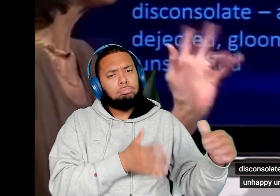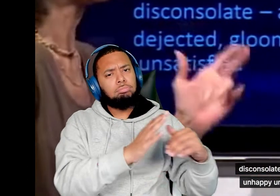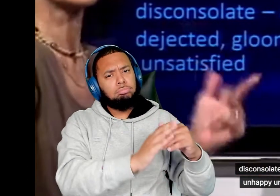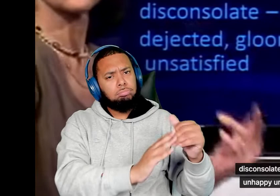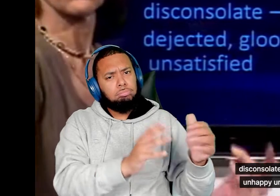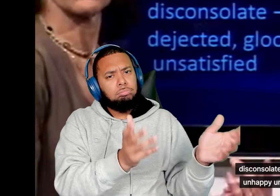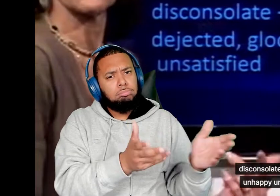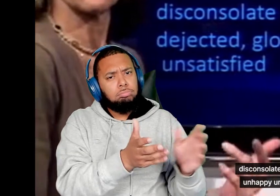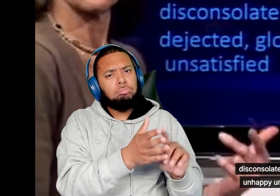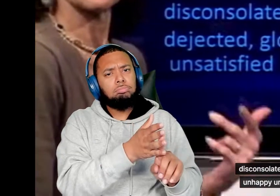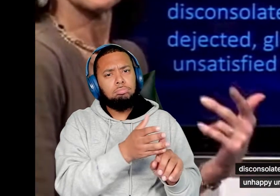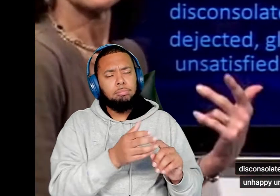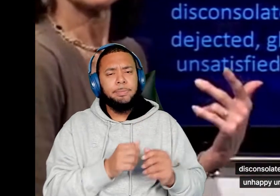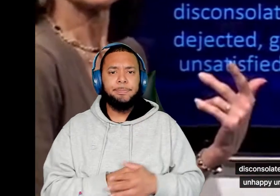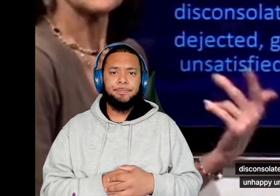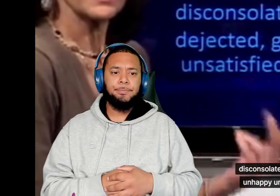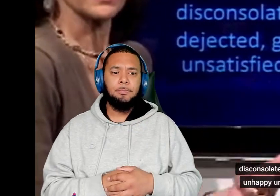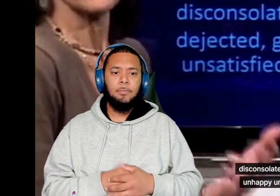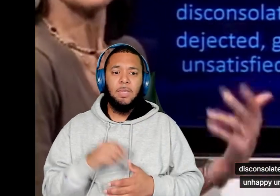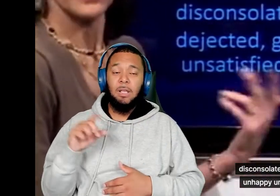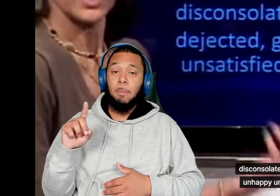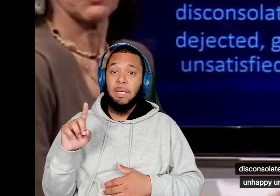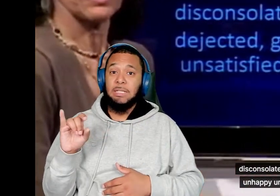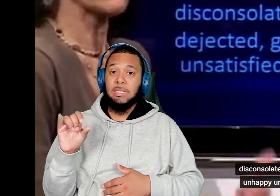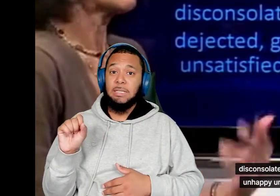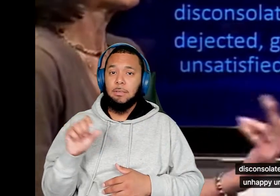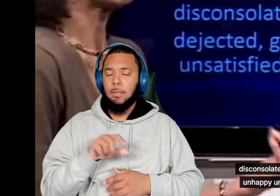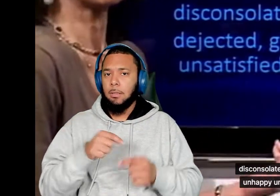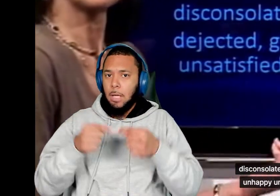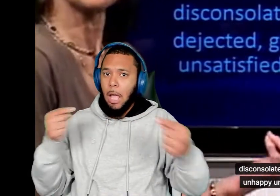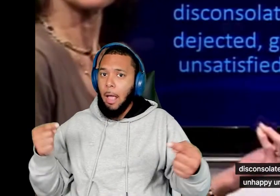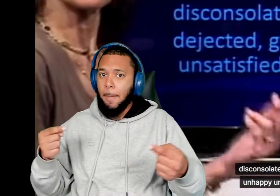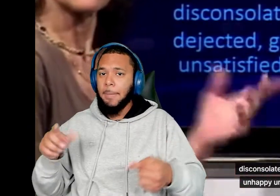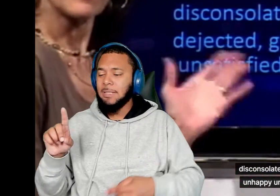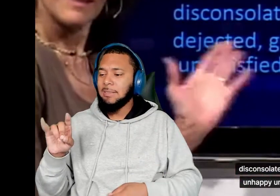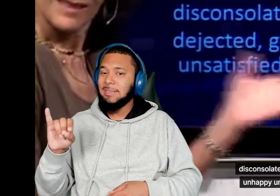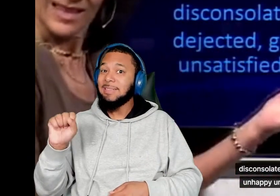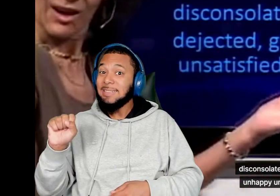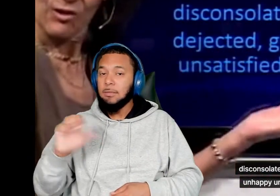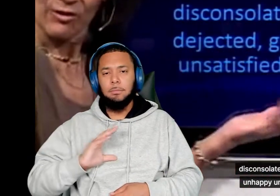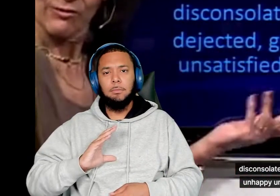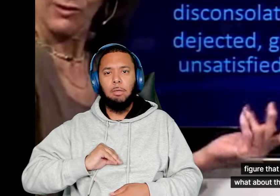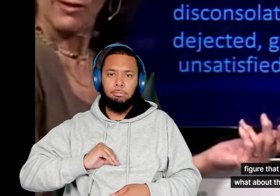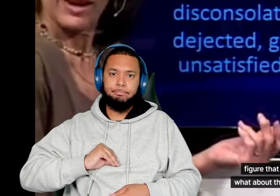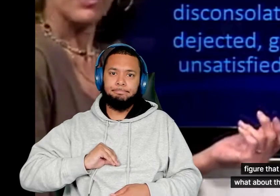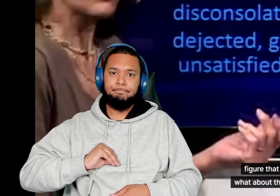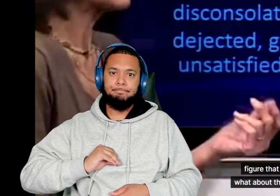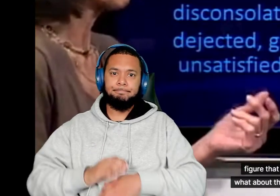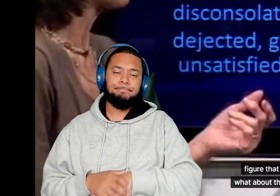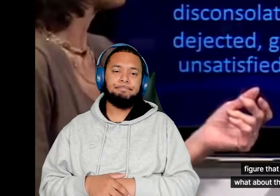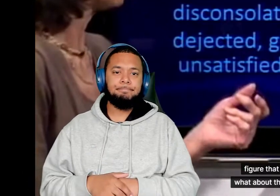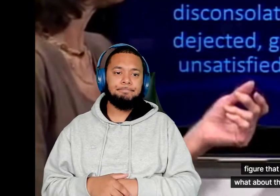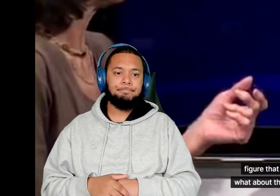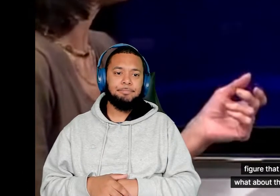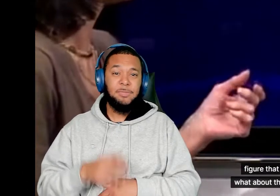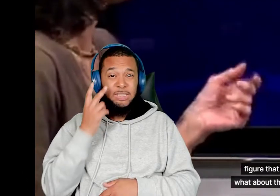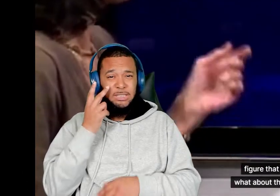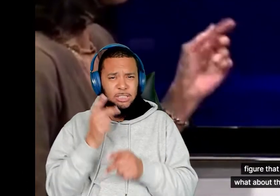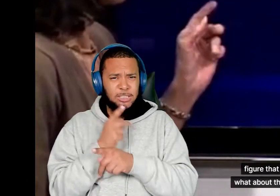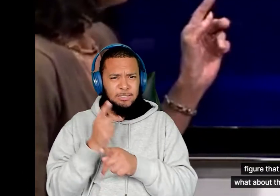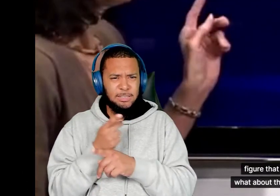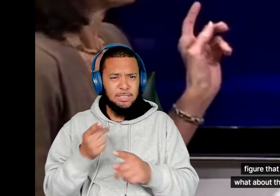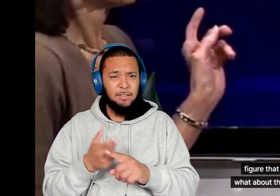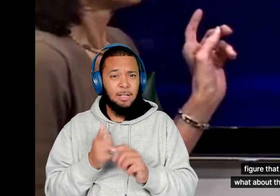means unconsoled or sad, unhappy, unfulfilled. See how you could figure that out just from the